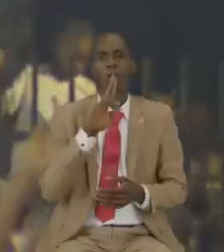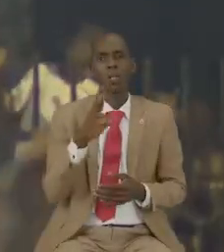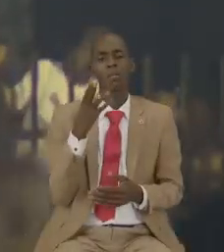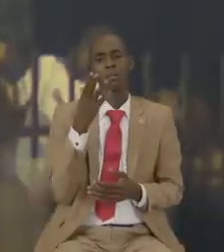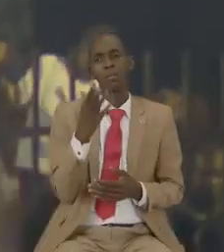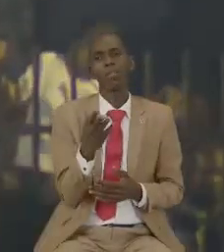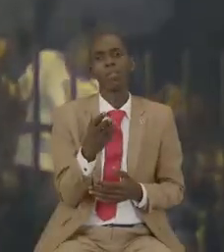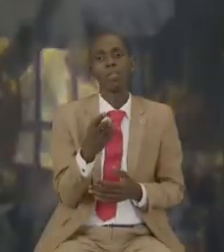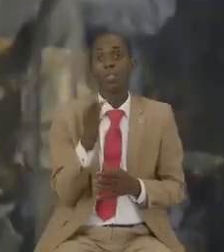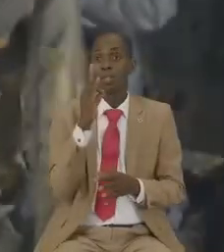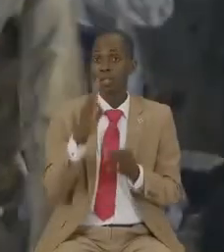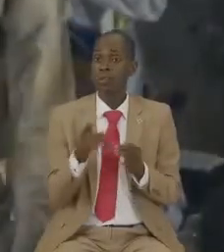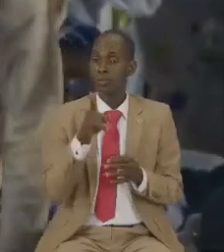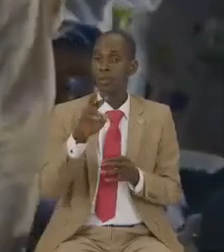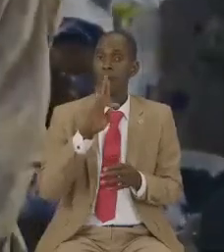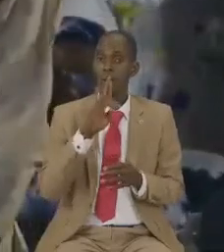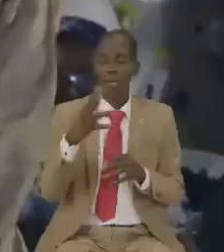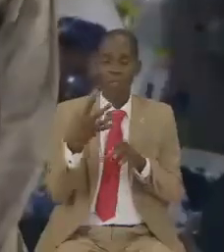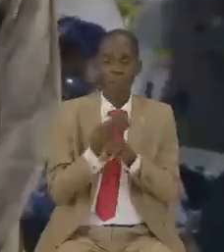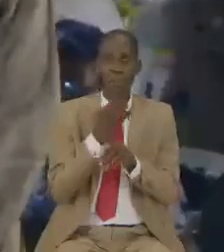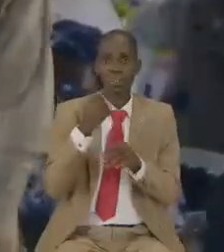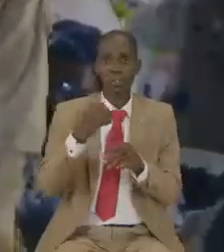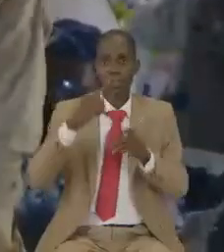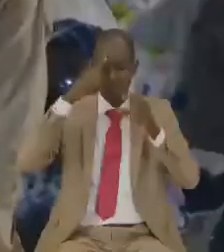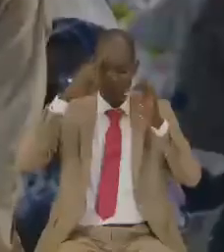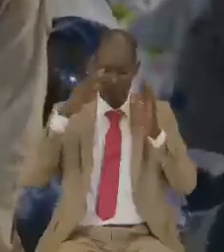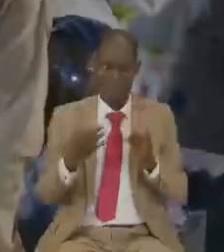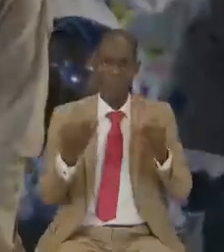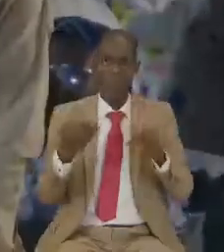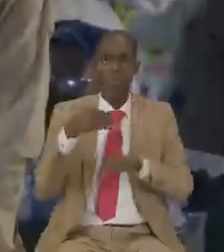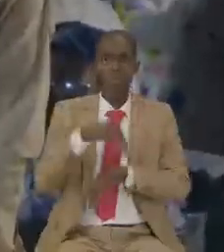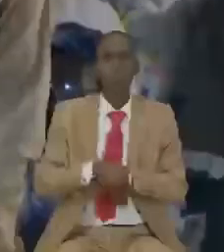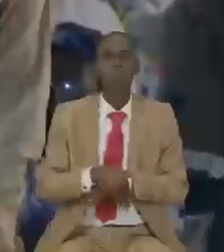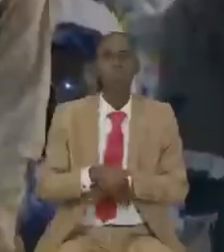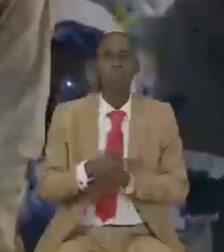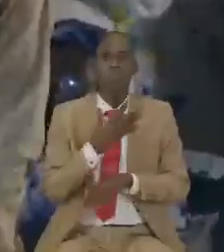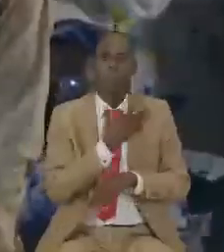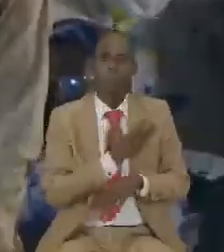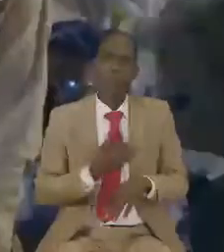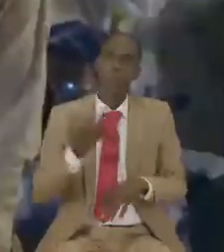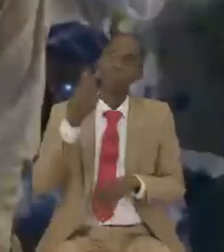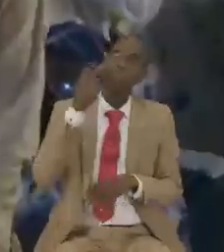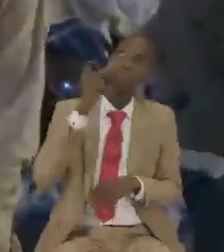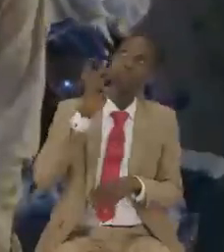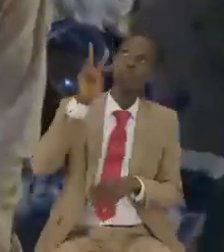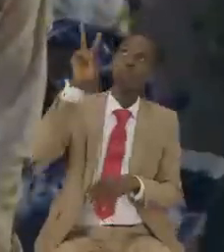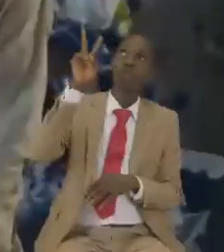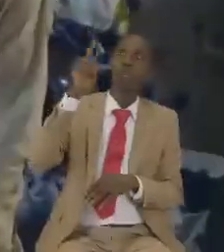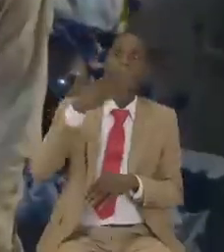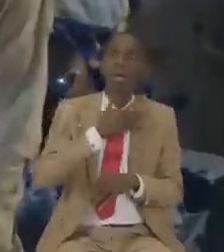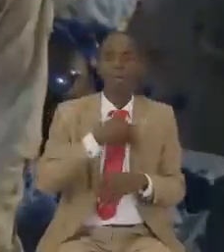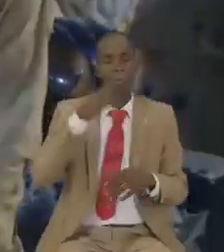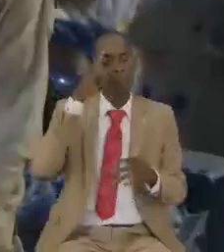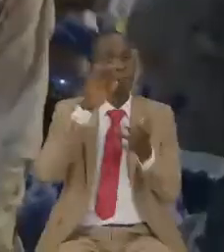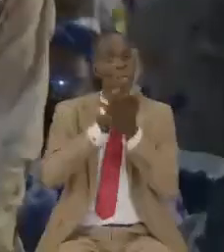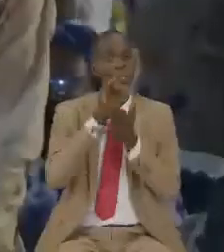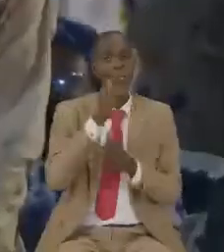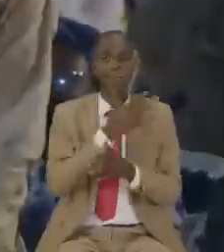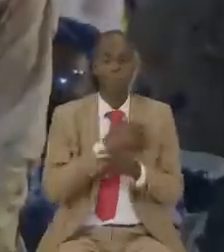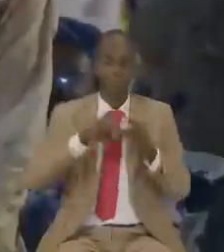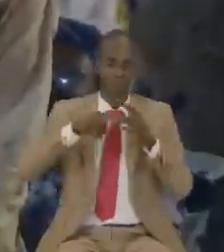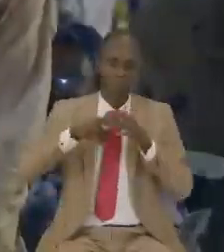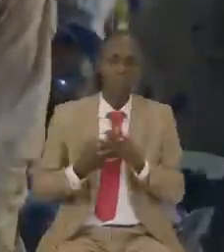that is your decision tonight, I behold, I believe, I begin